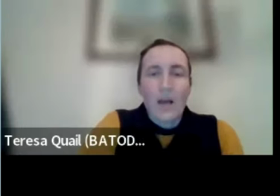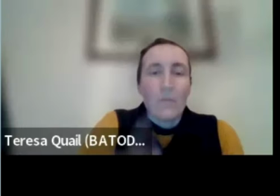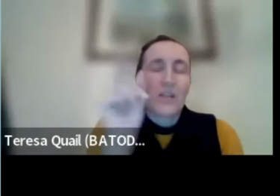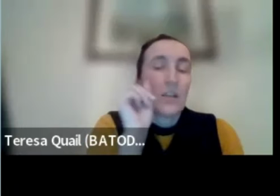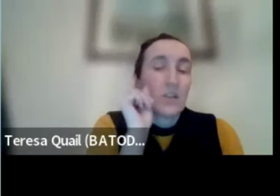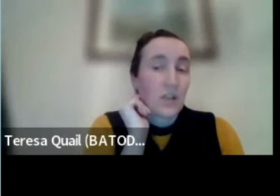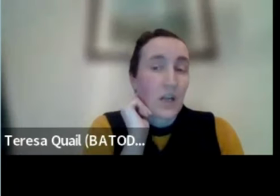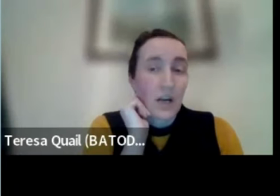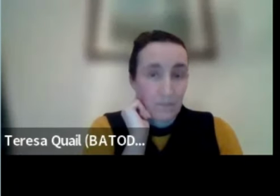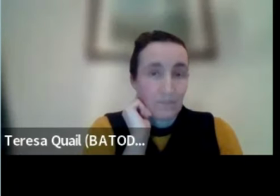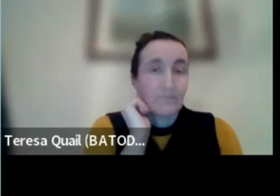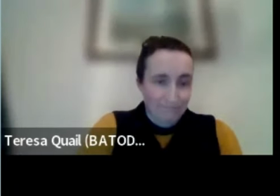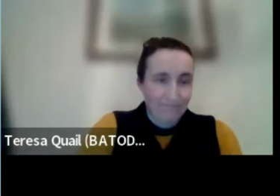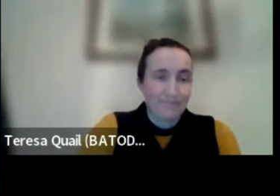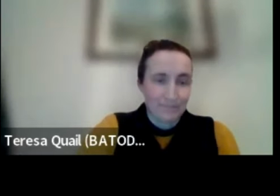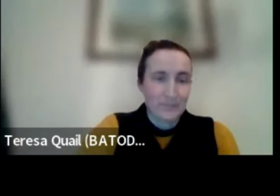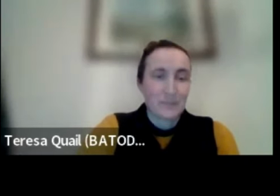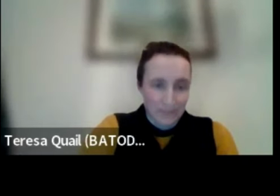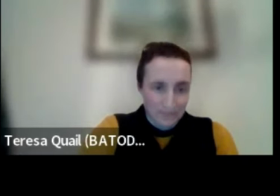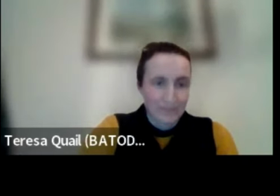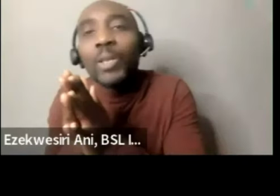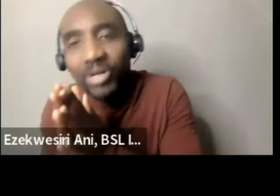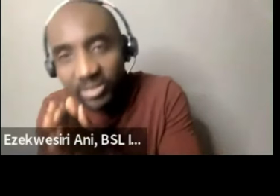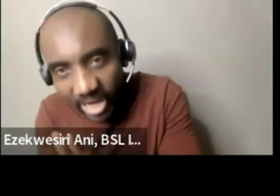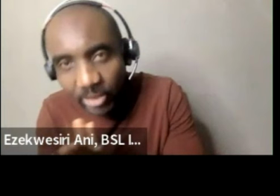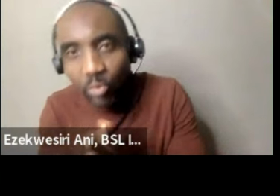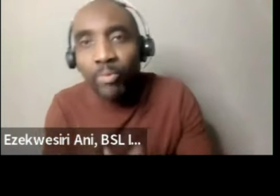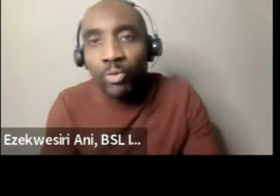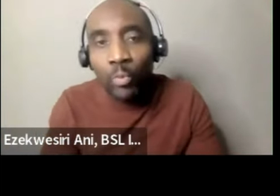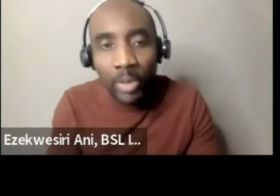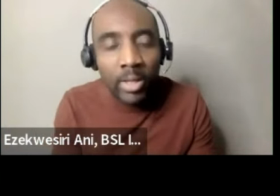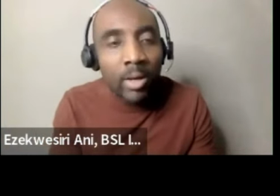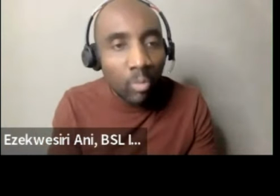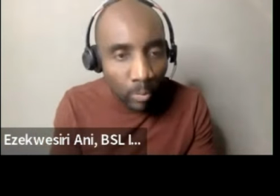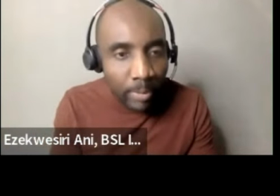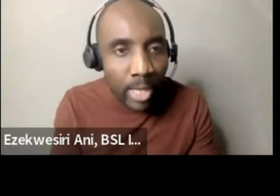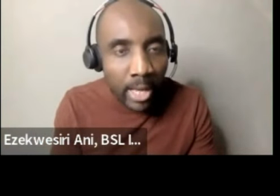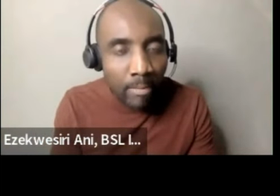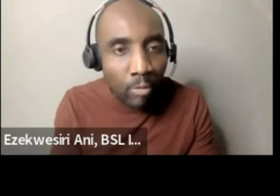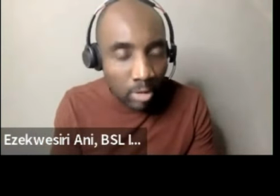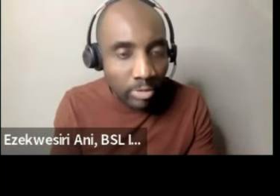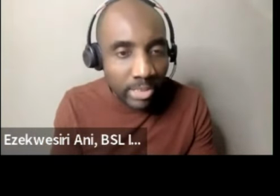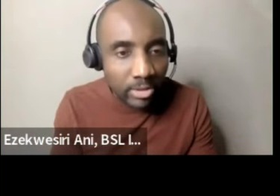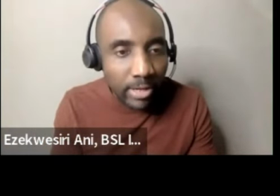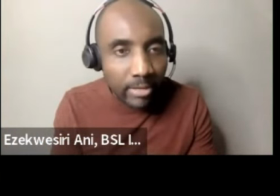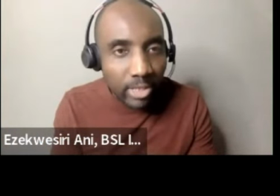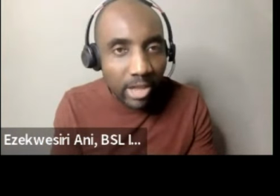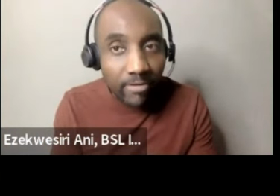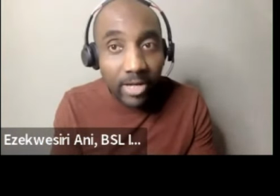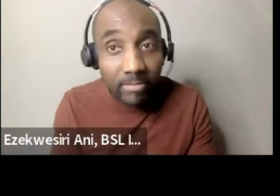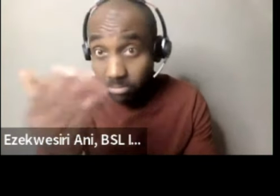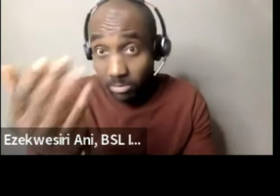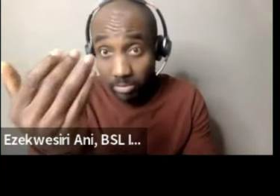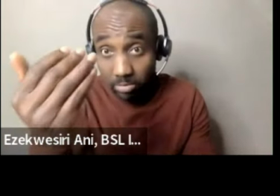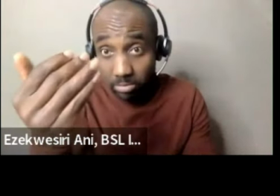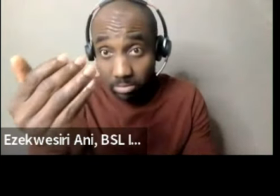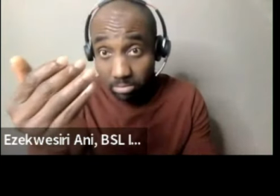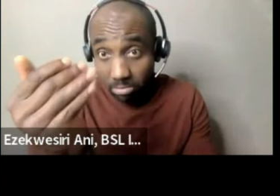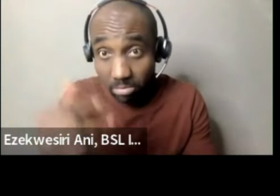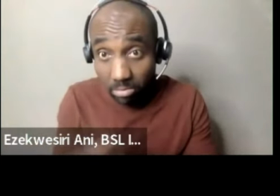Sorry, Martine, just apologies. The AGM will not be recorded. The presentation will be recorded. Sorry, clarify.